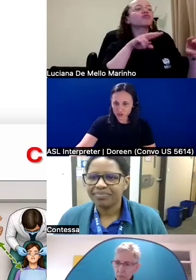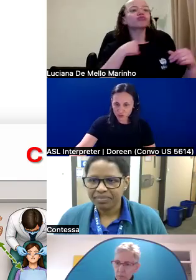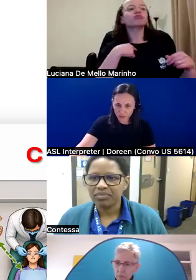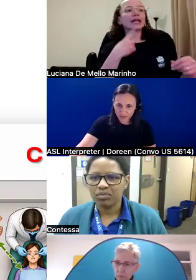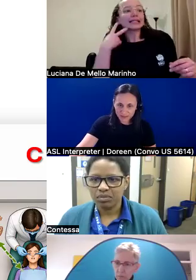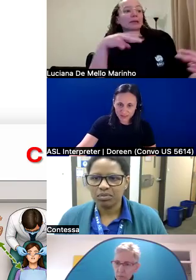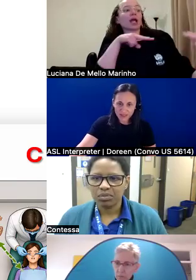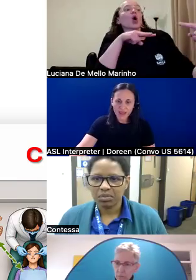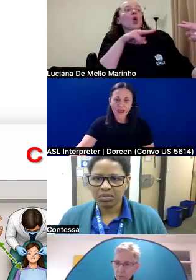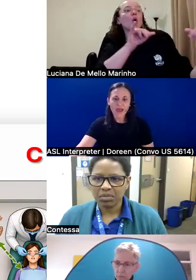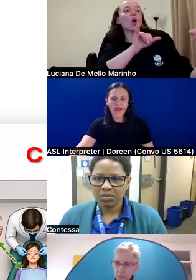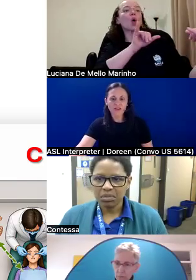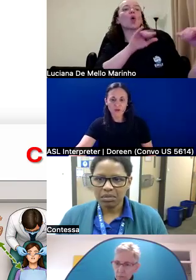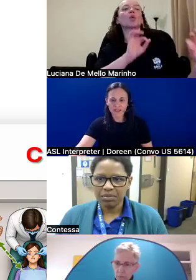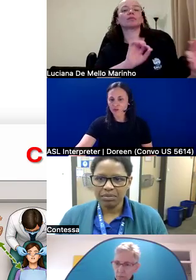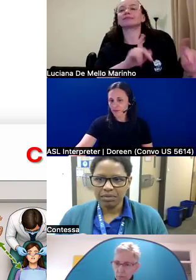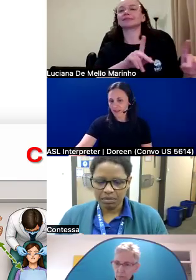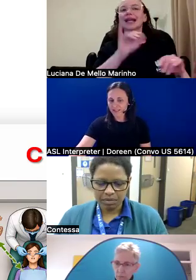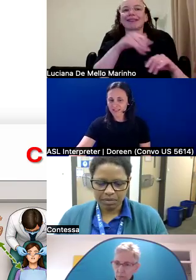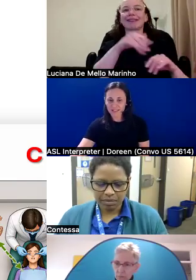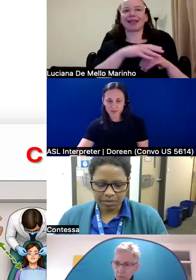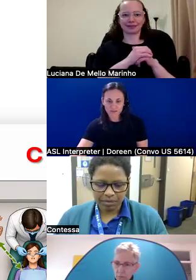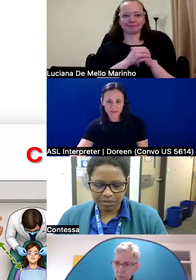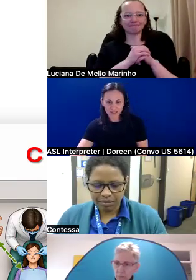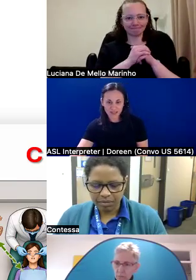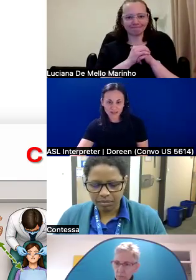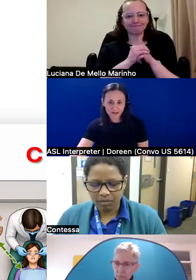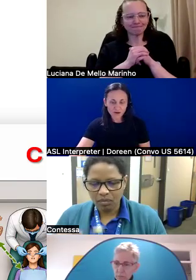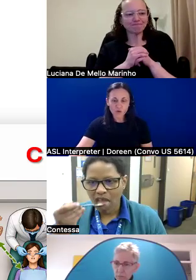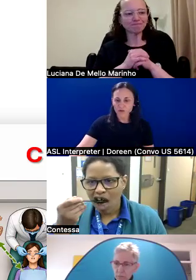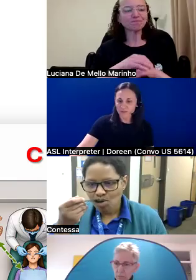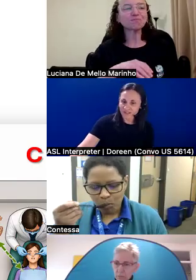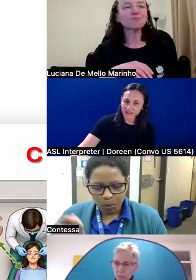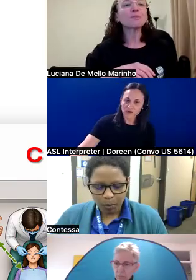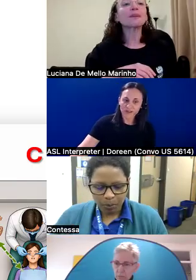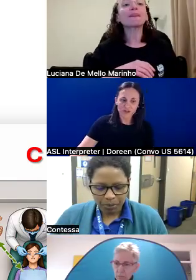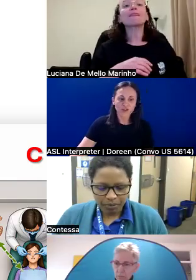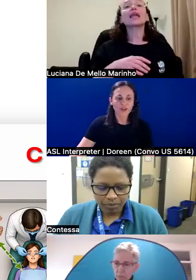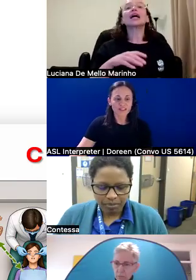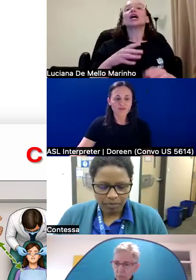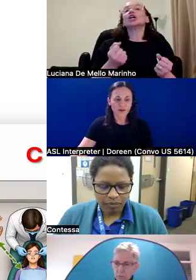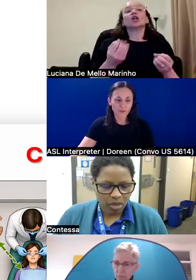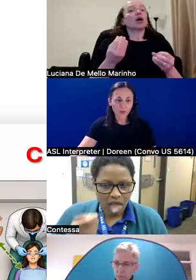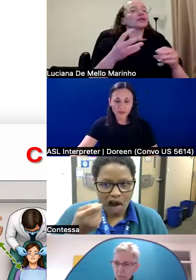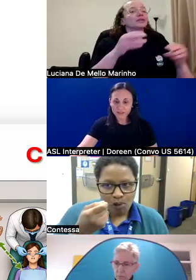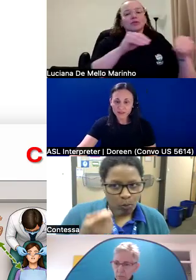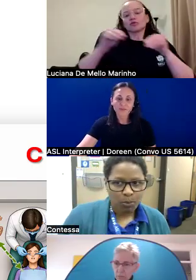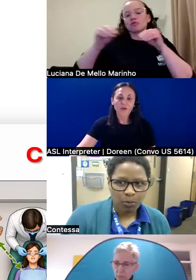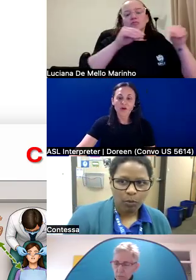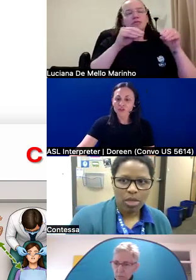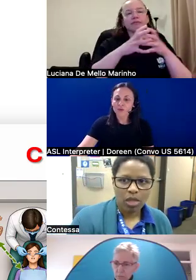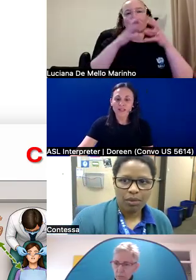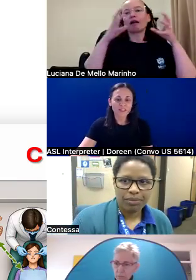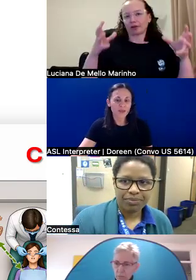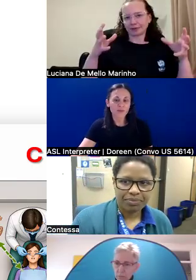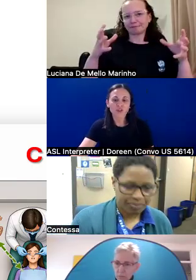where the consumer is. And okay, so maybe they can see me if I'm sitting here, from standing over here. So that is very important.